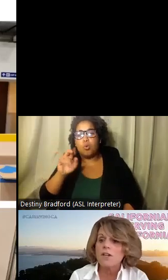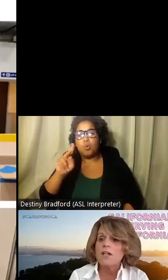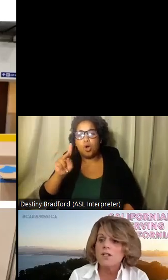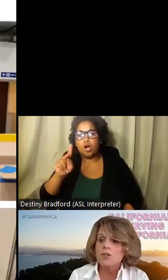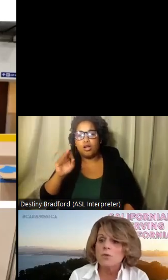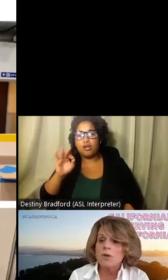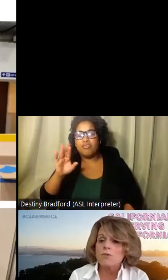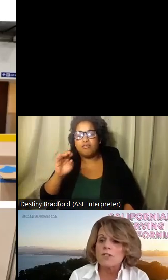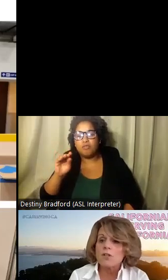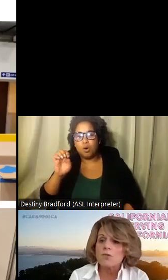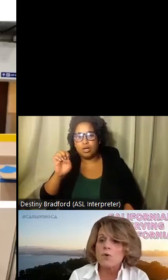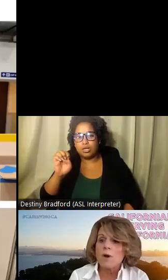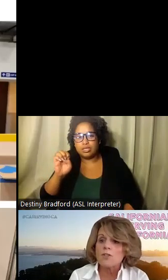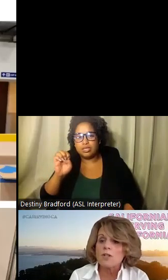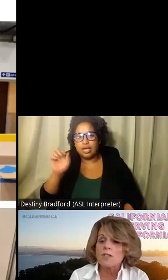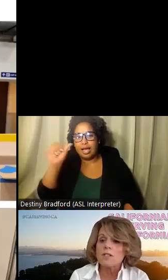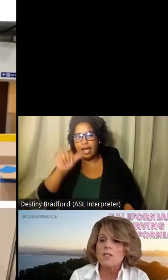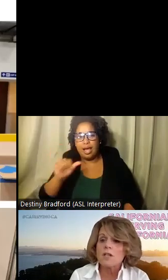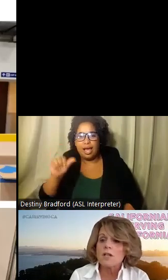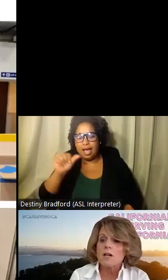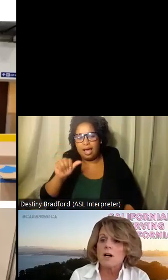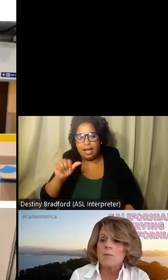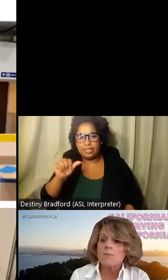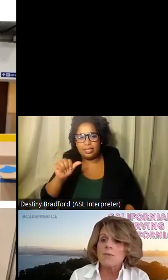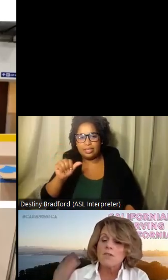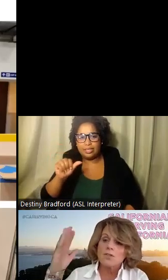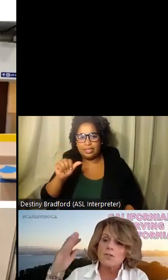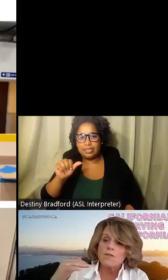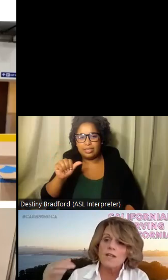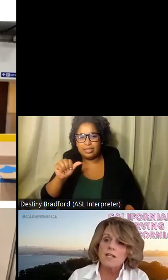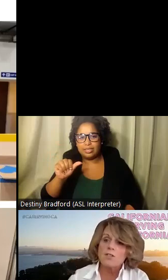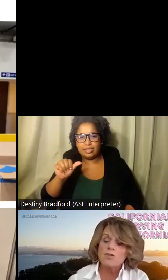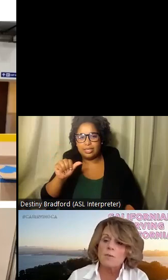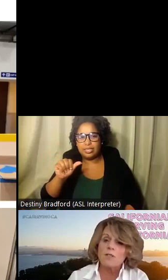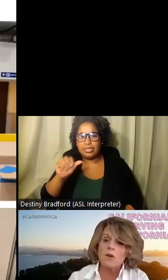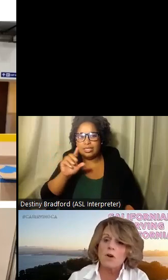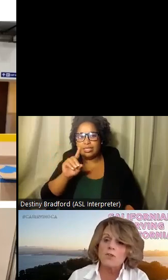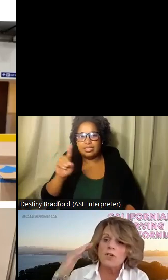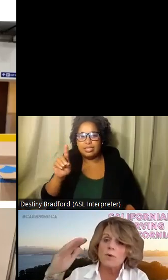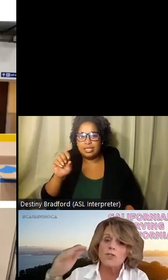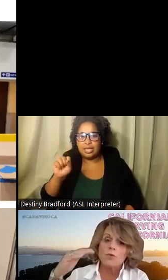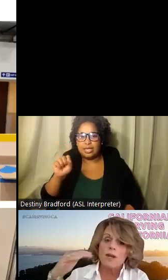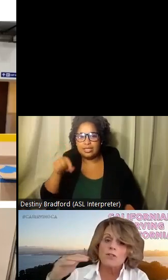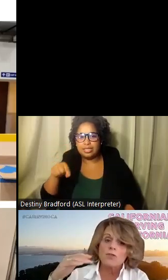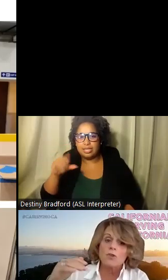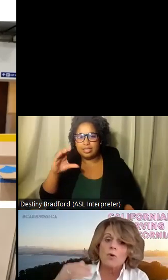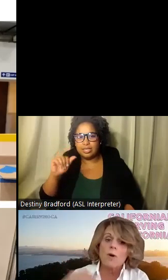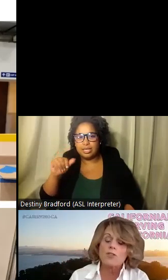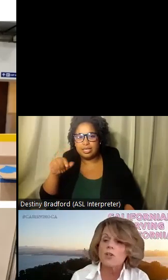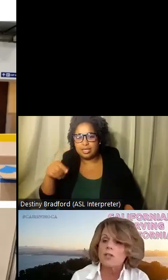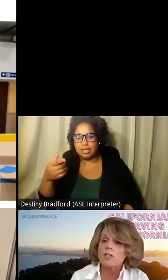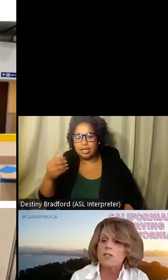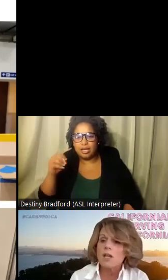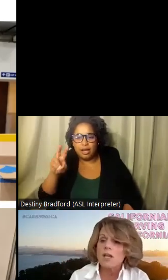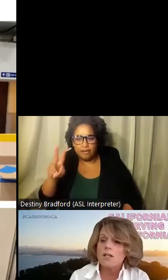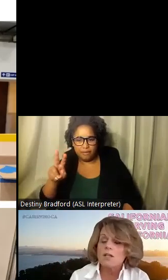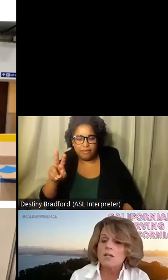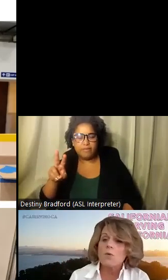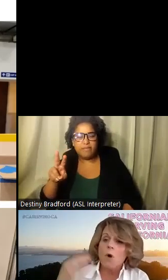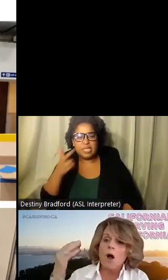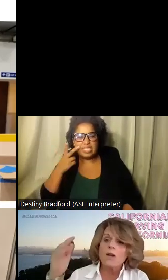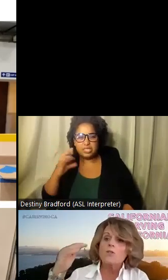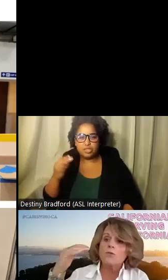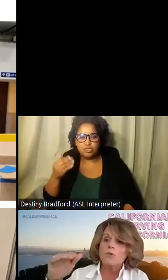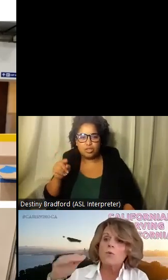dds.ca.gov, to address those questions. The survey instrument also, as you answer the questions,